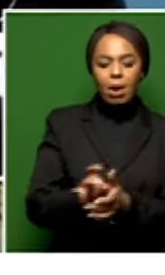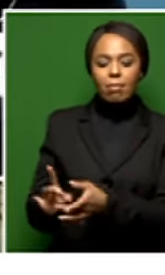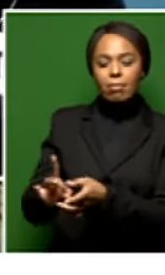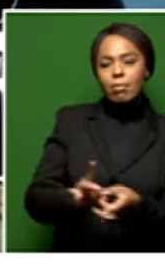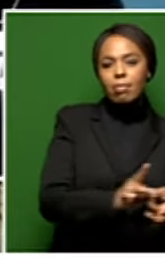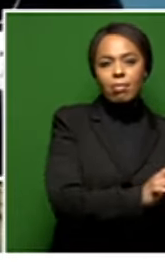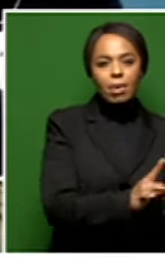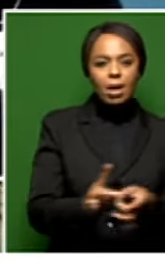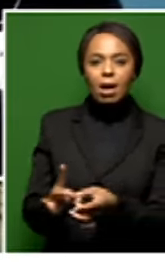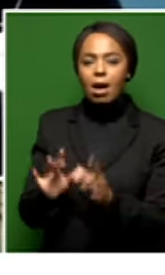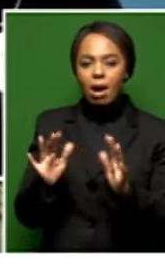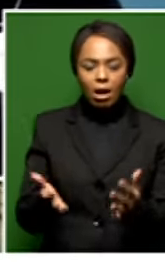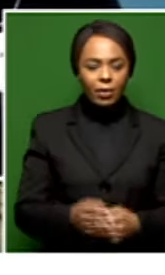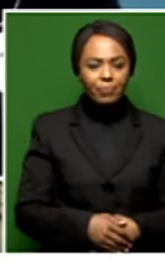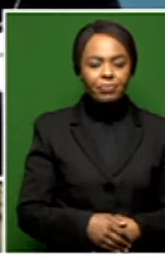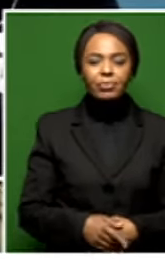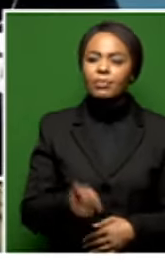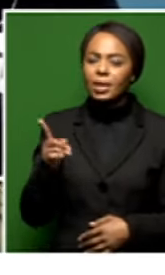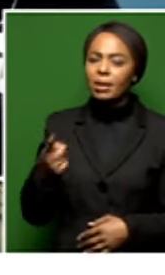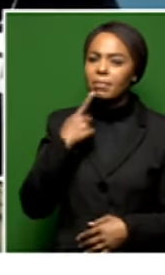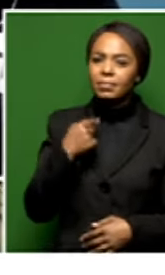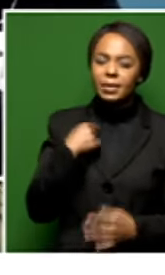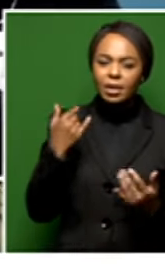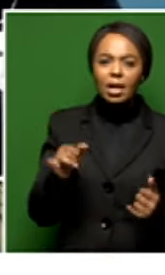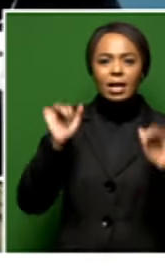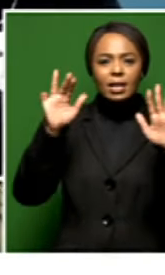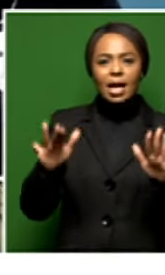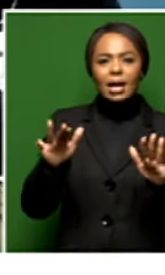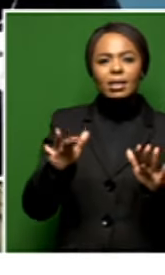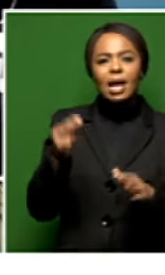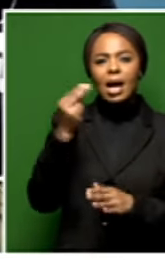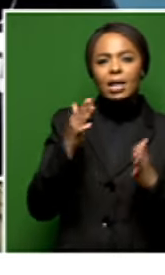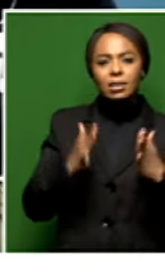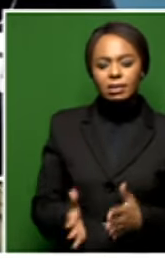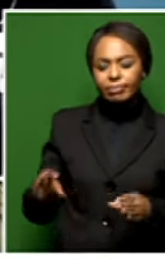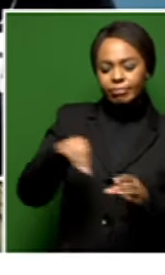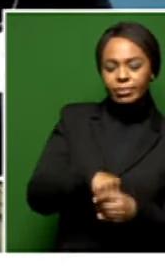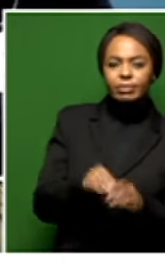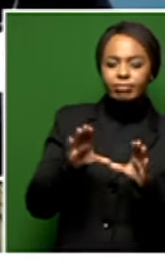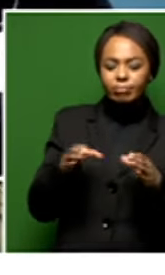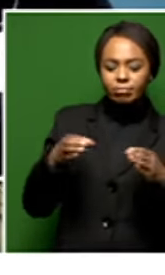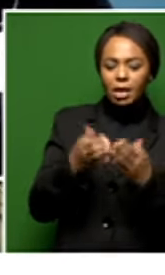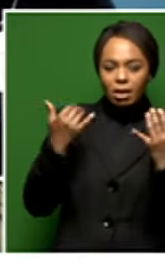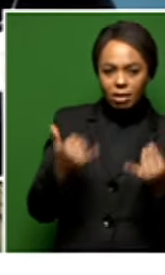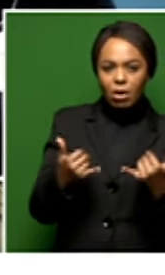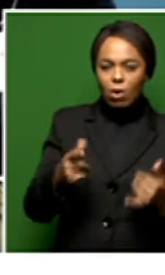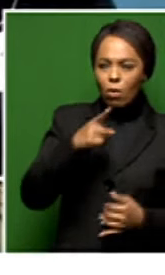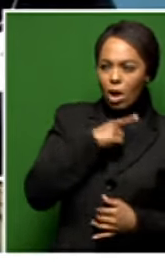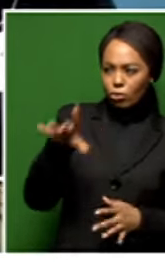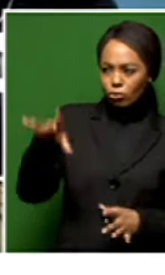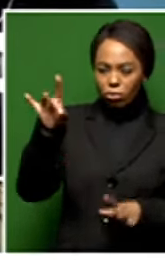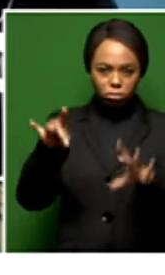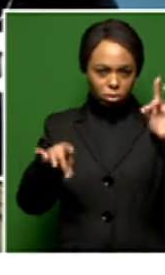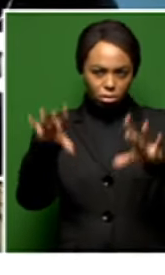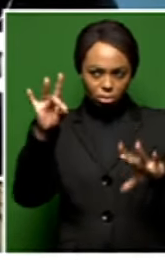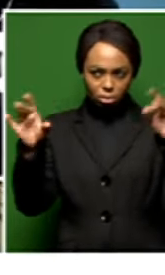speak to us about the 9 artists that are featured as part of this exhibition. How do they come on board, and what is it about them that you saw that made you decide that,